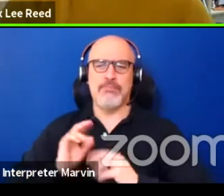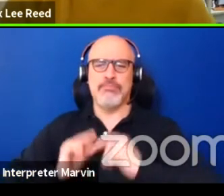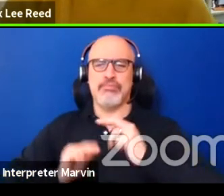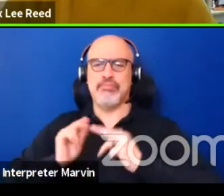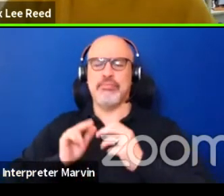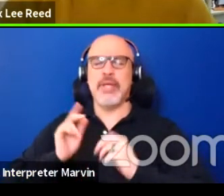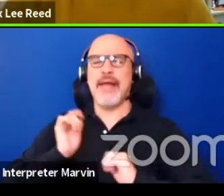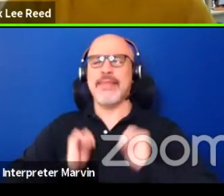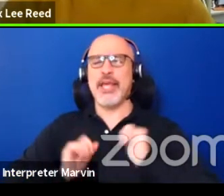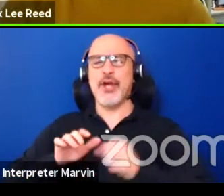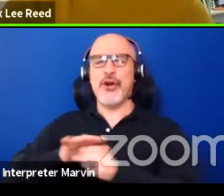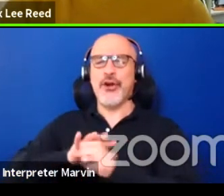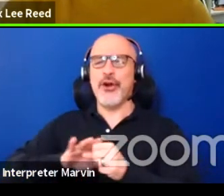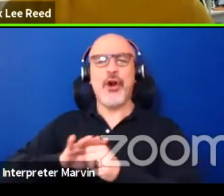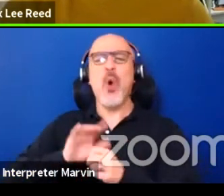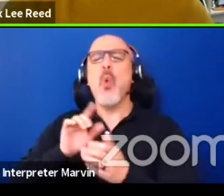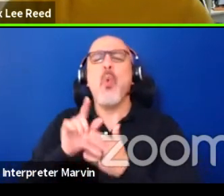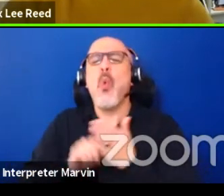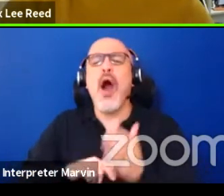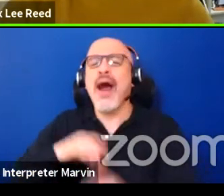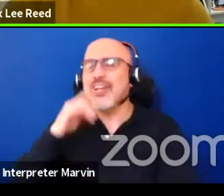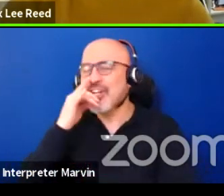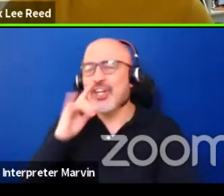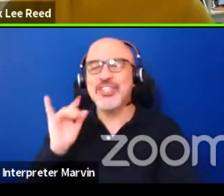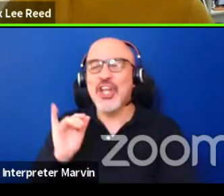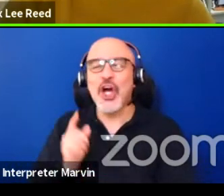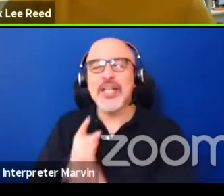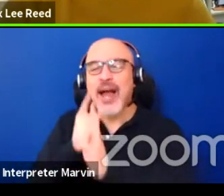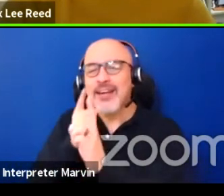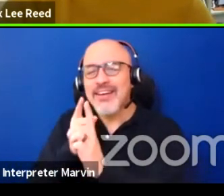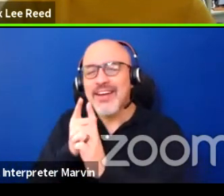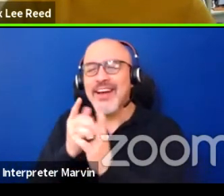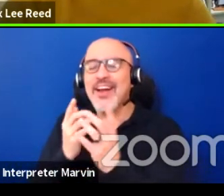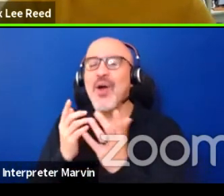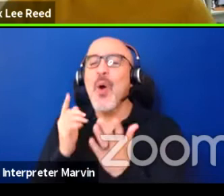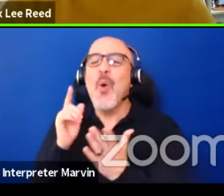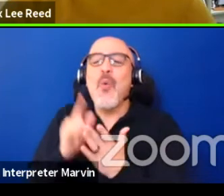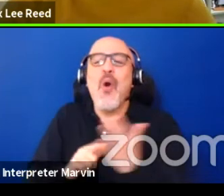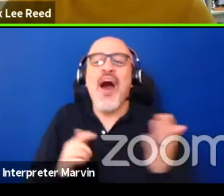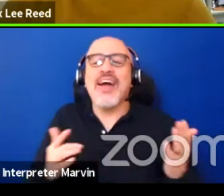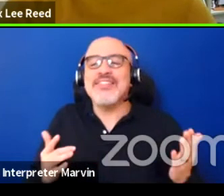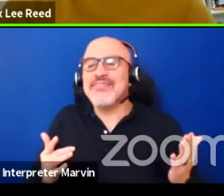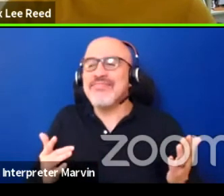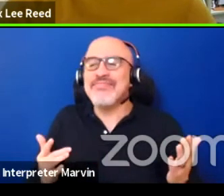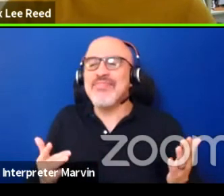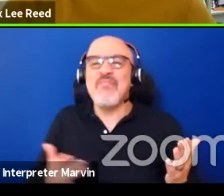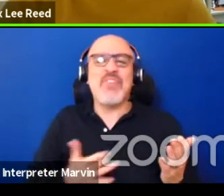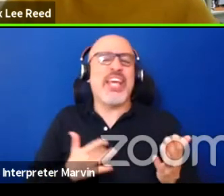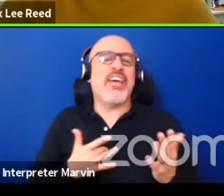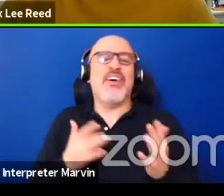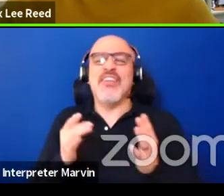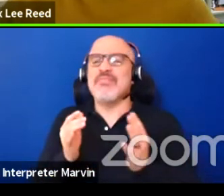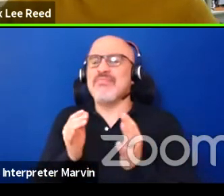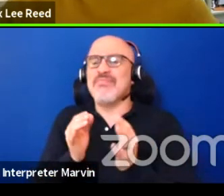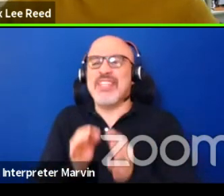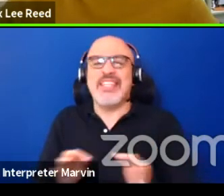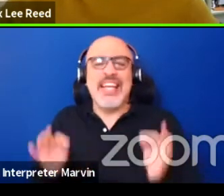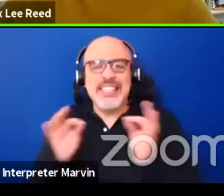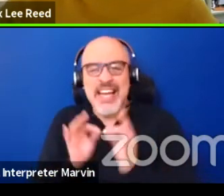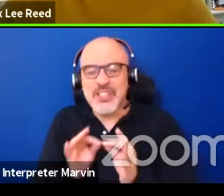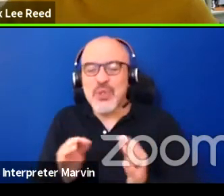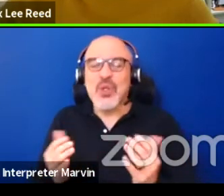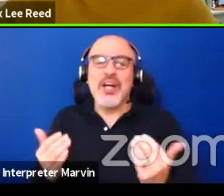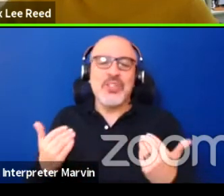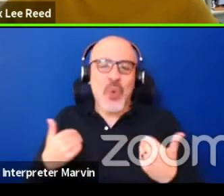landscape. What does that look like? What does it feel essential to have